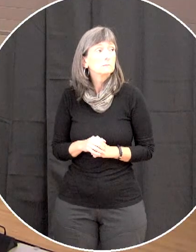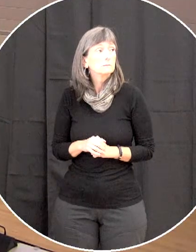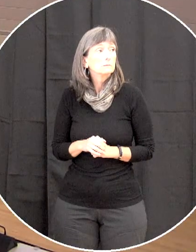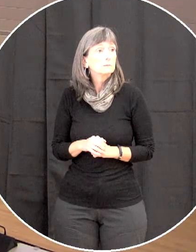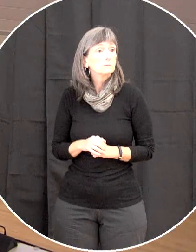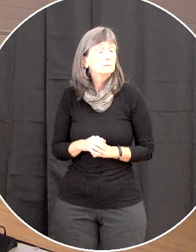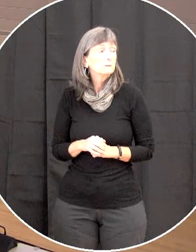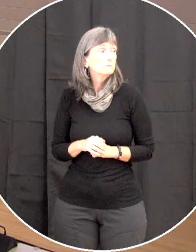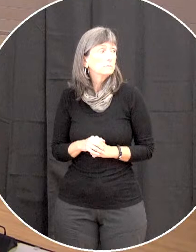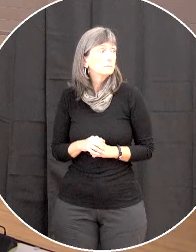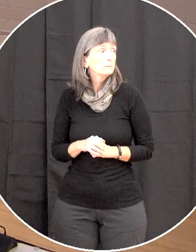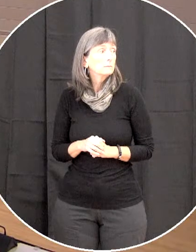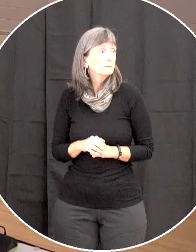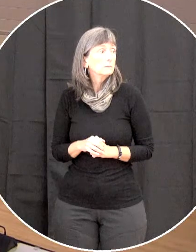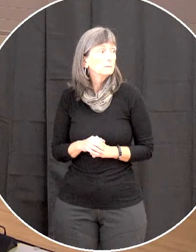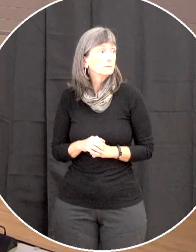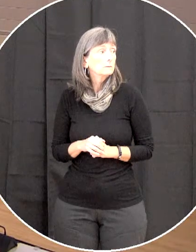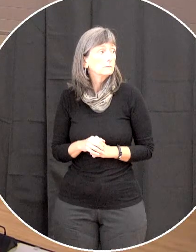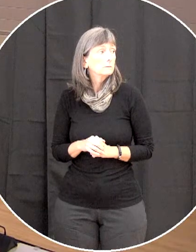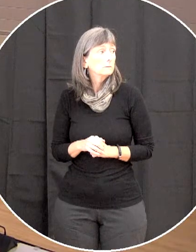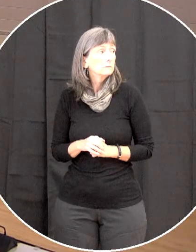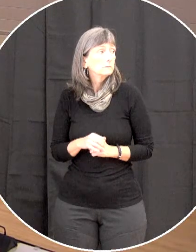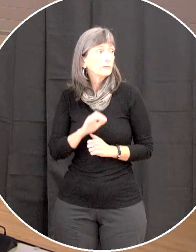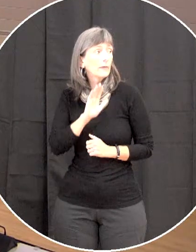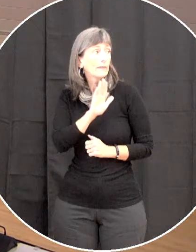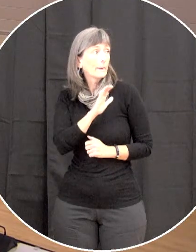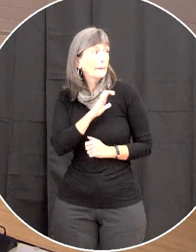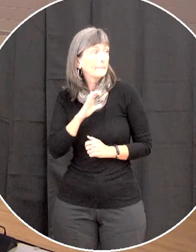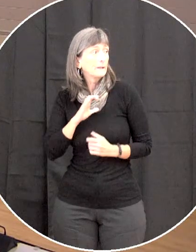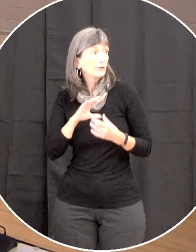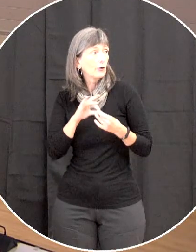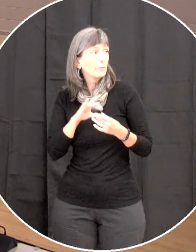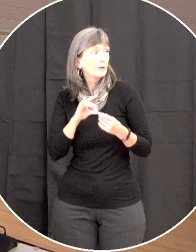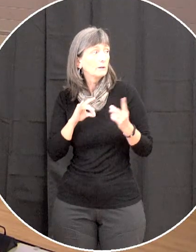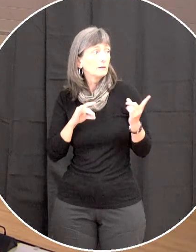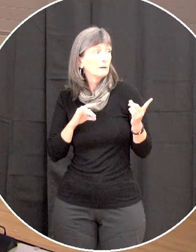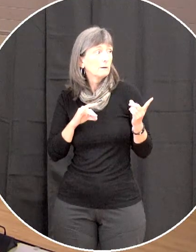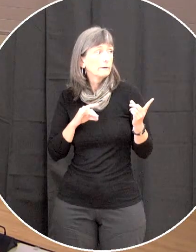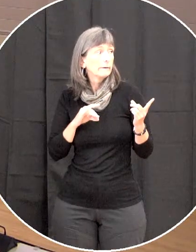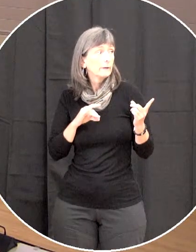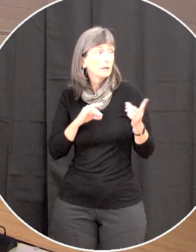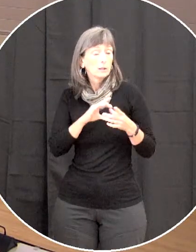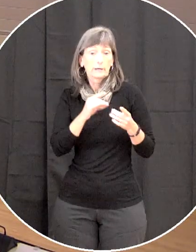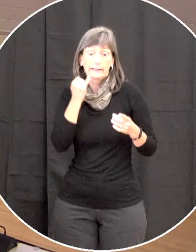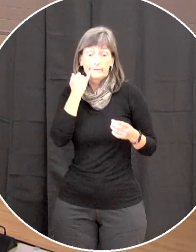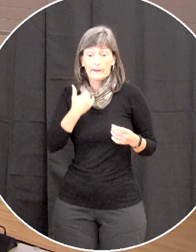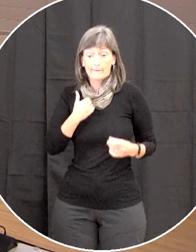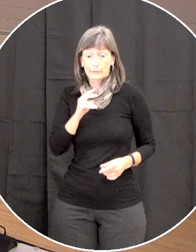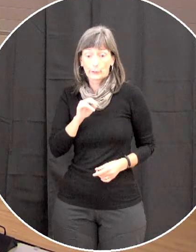Speak on behalf of that illustrious committee. Well, speaking on behalf of the committee, we had the notes.